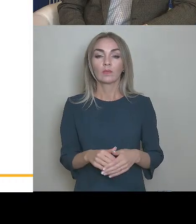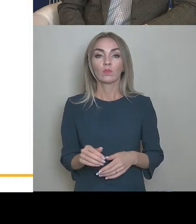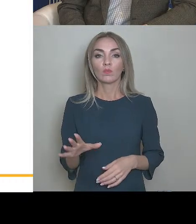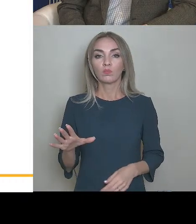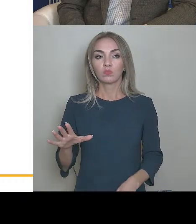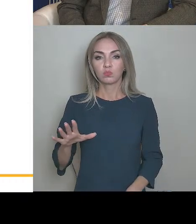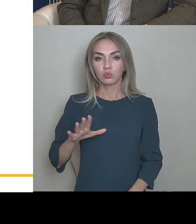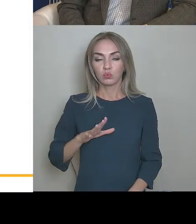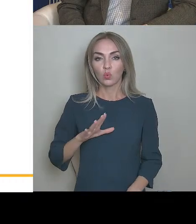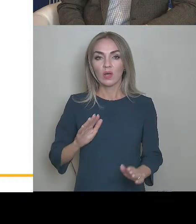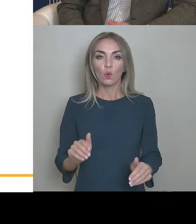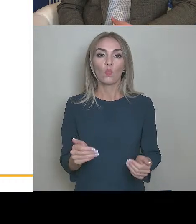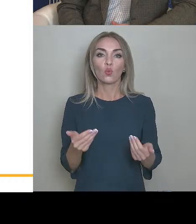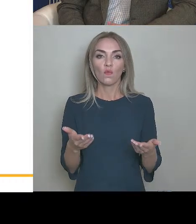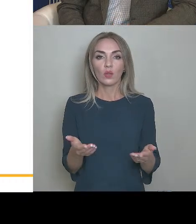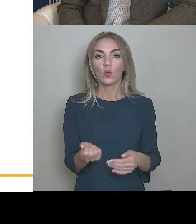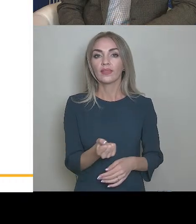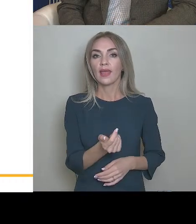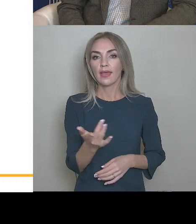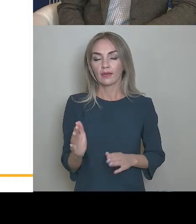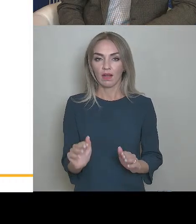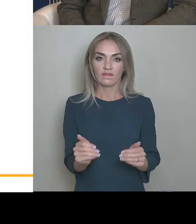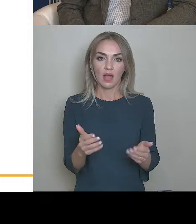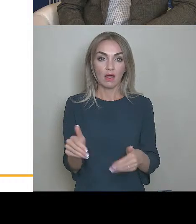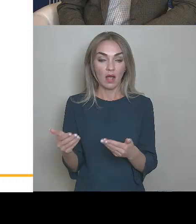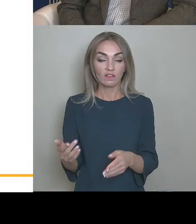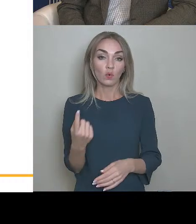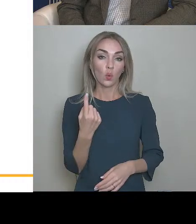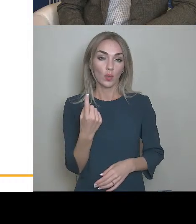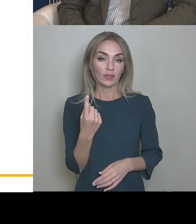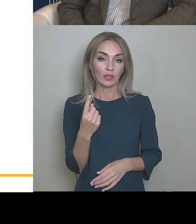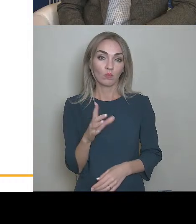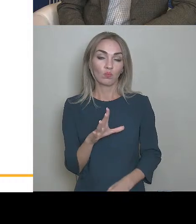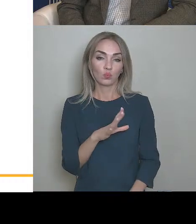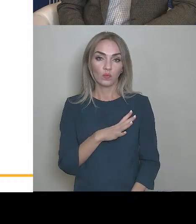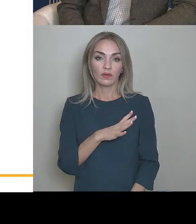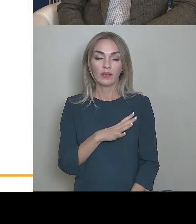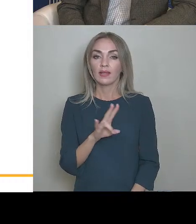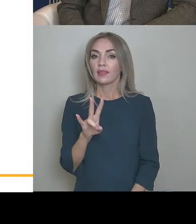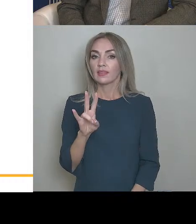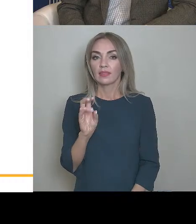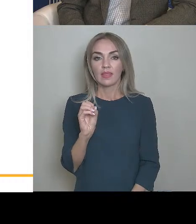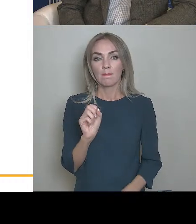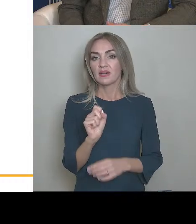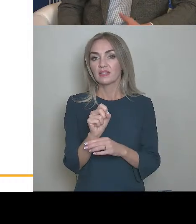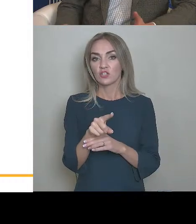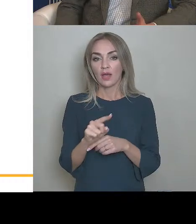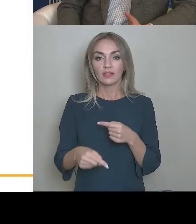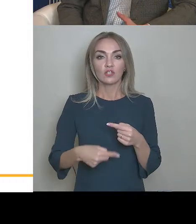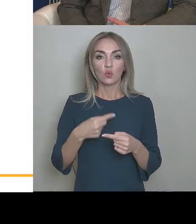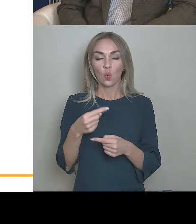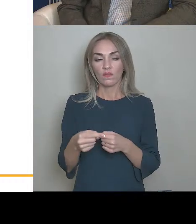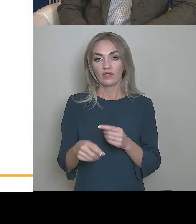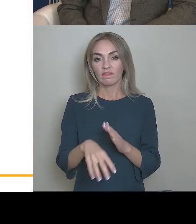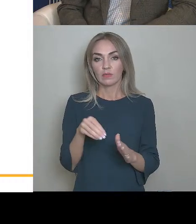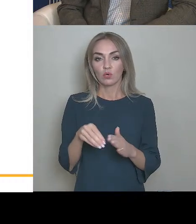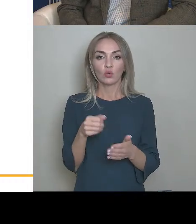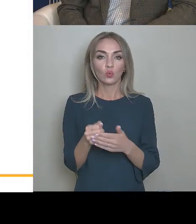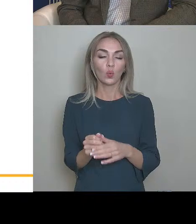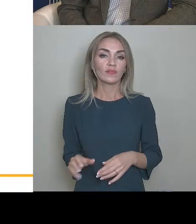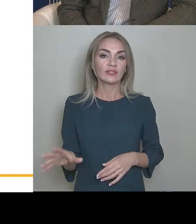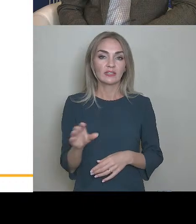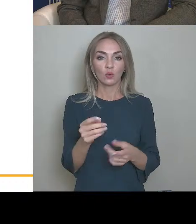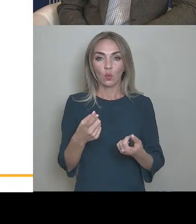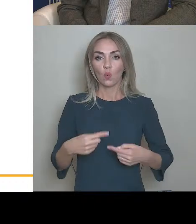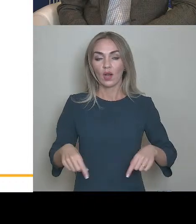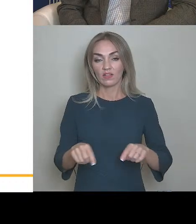versions of this regulation, several options were offered, and one of them was not to appoint the